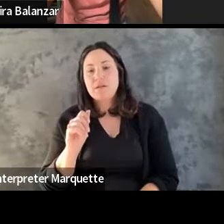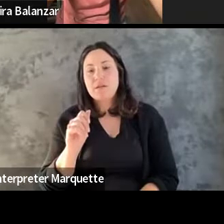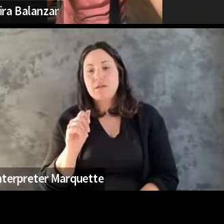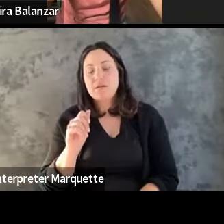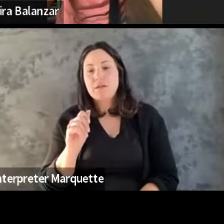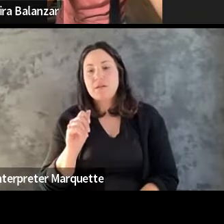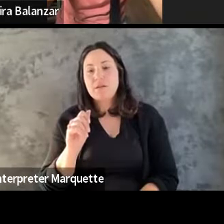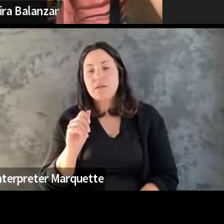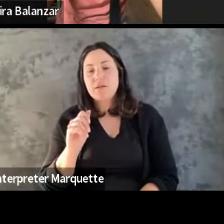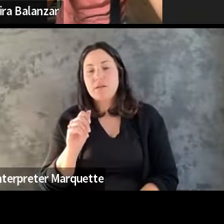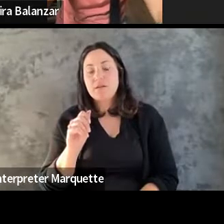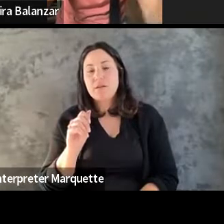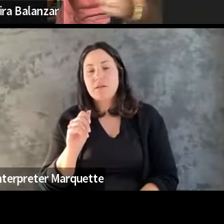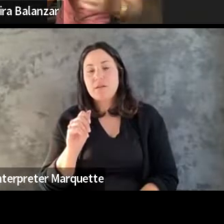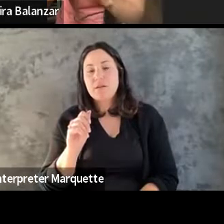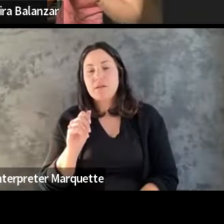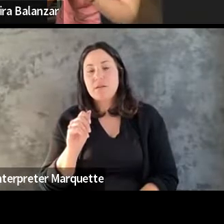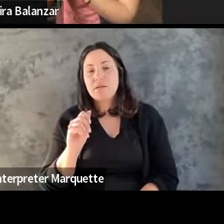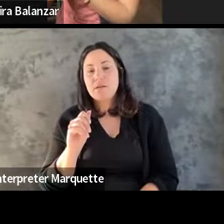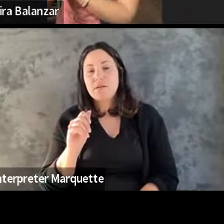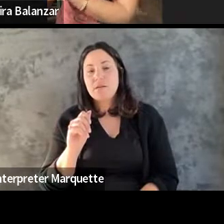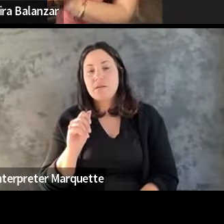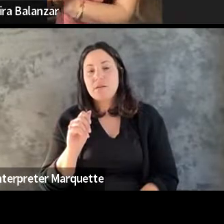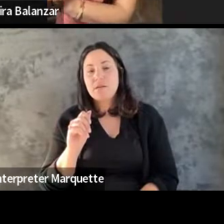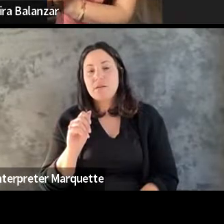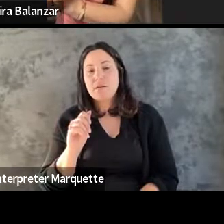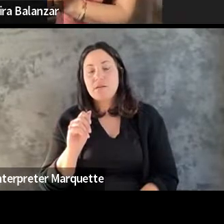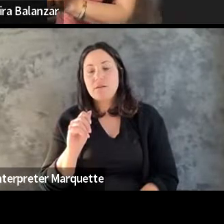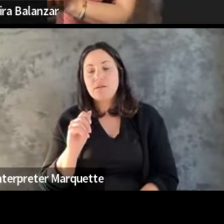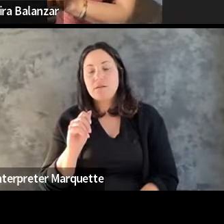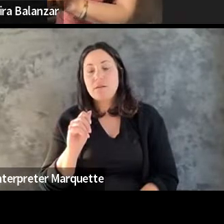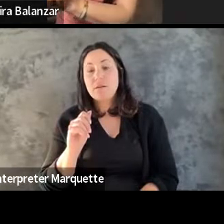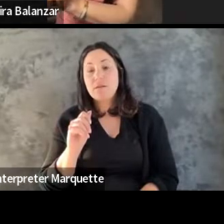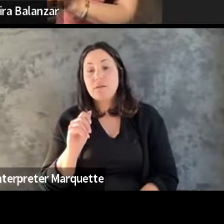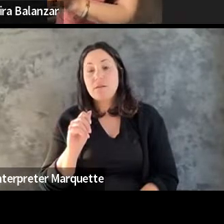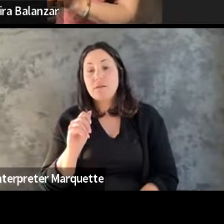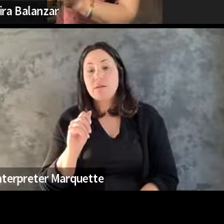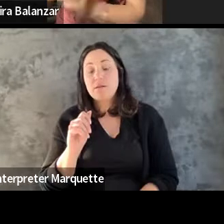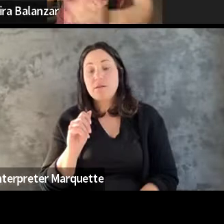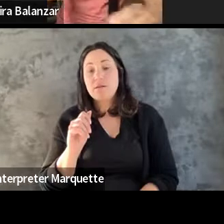on for the second part. I got the piece about understand what we're doing